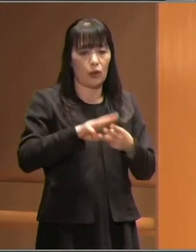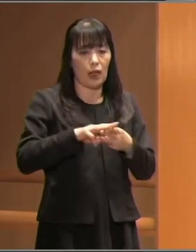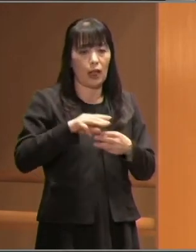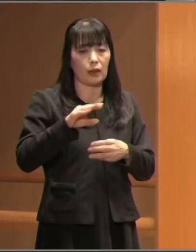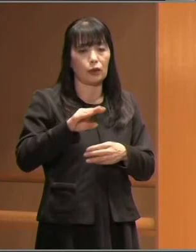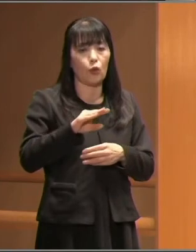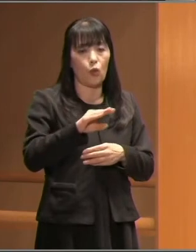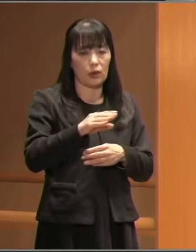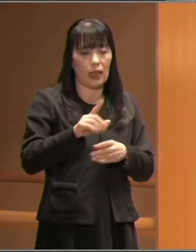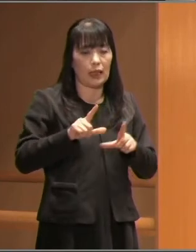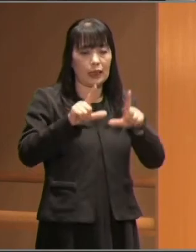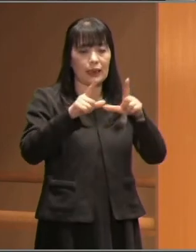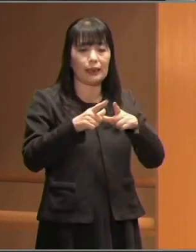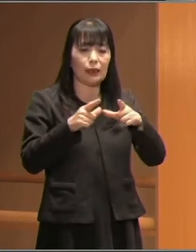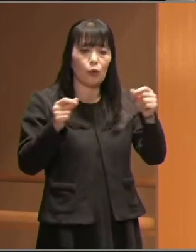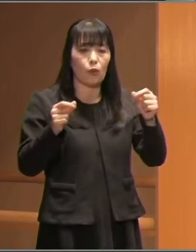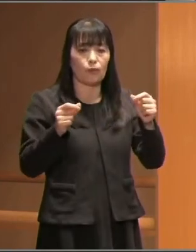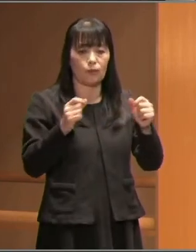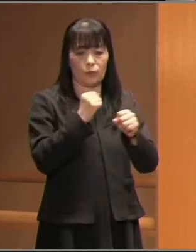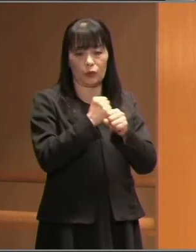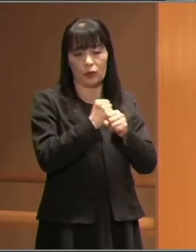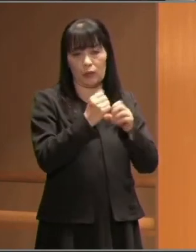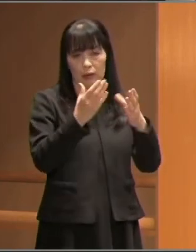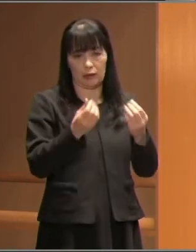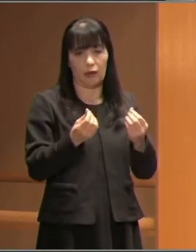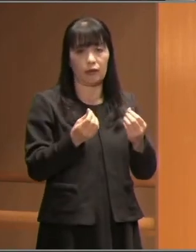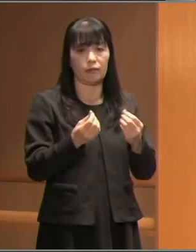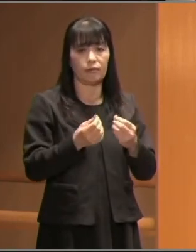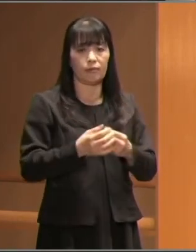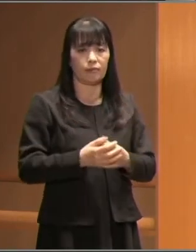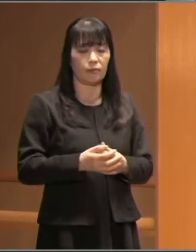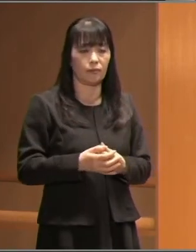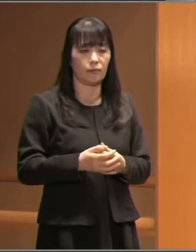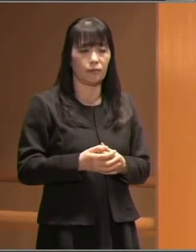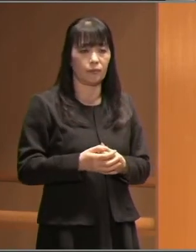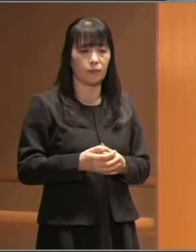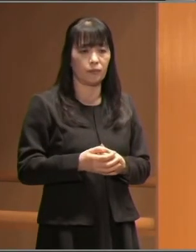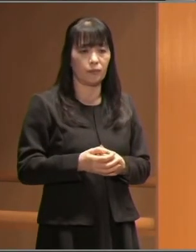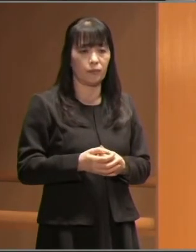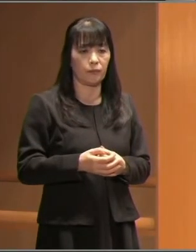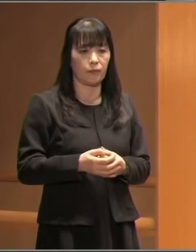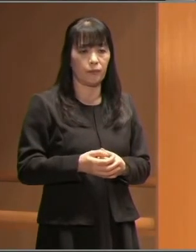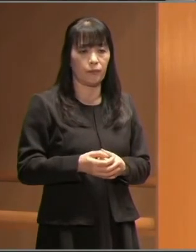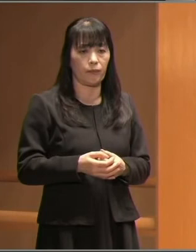20%, and this was made by Toyota Motor East Japan.